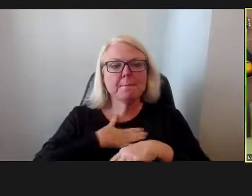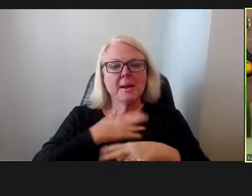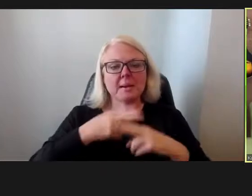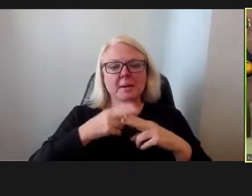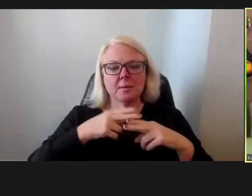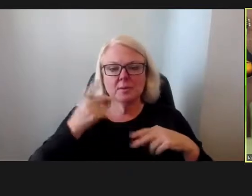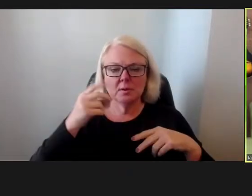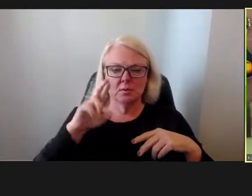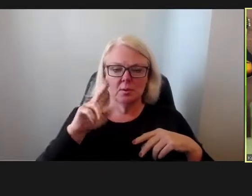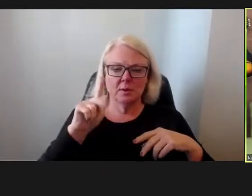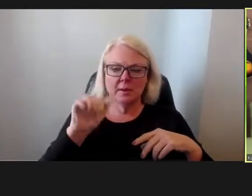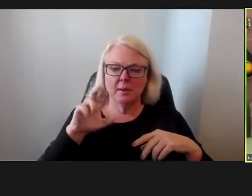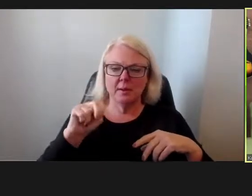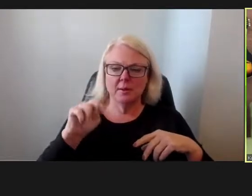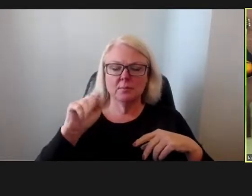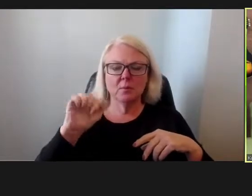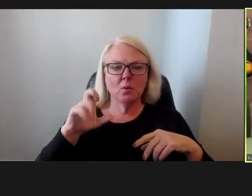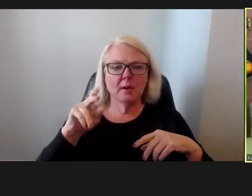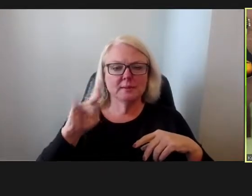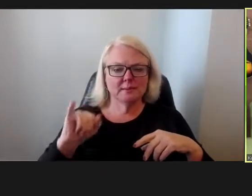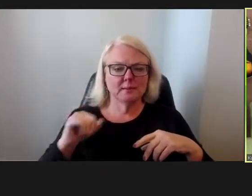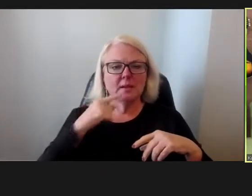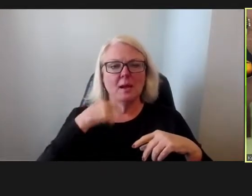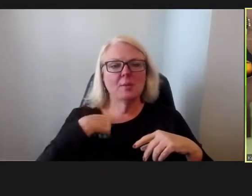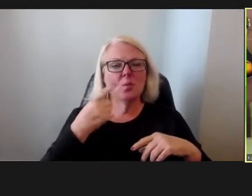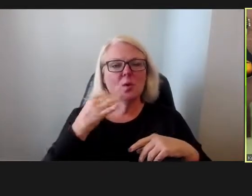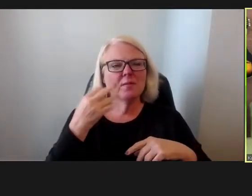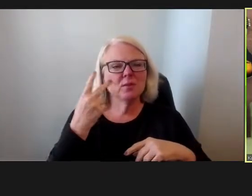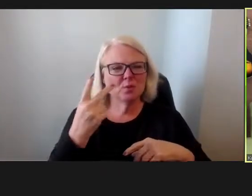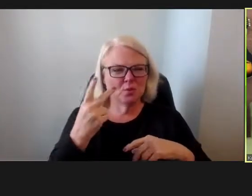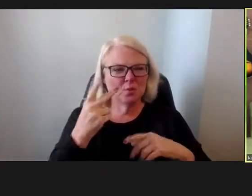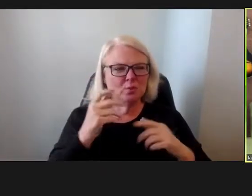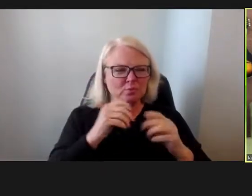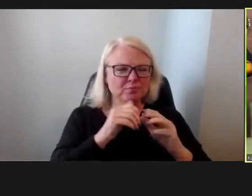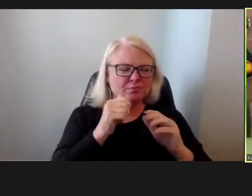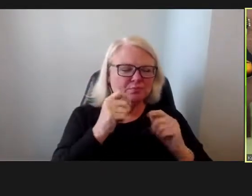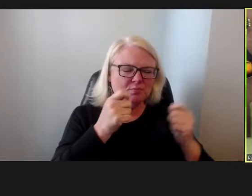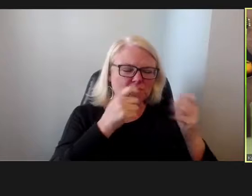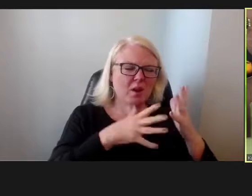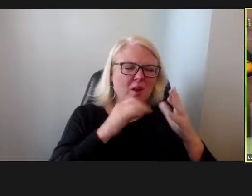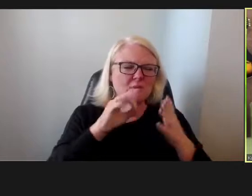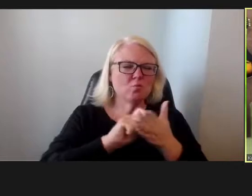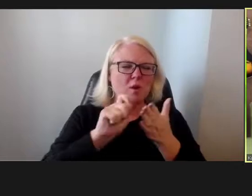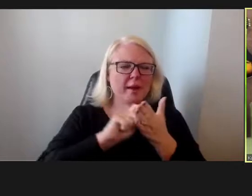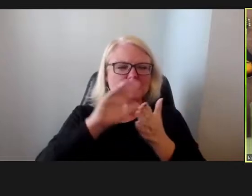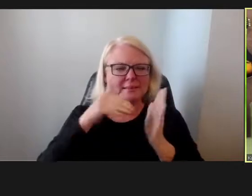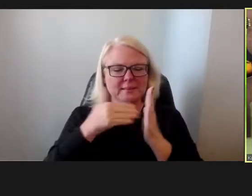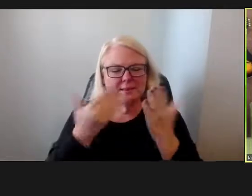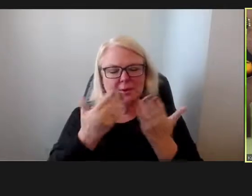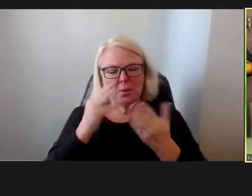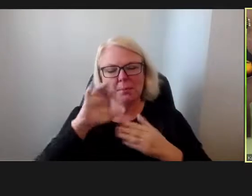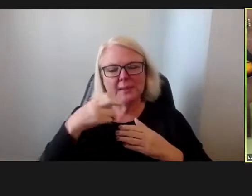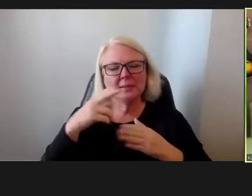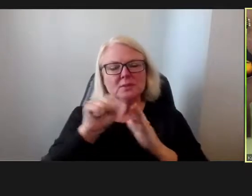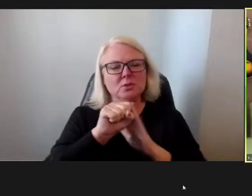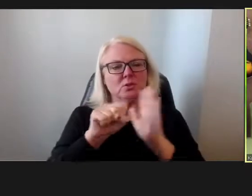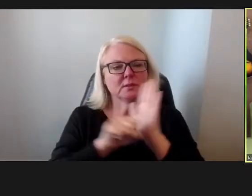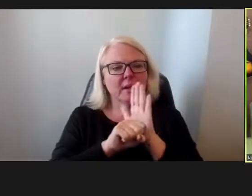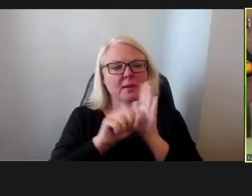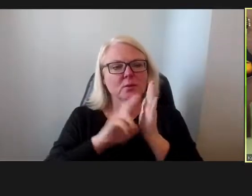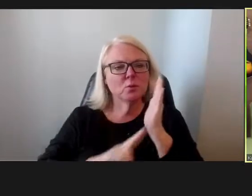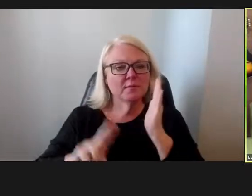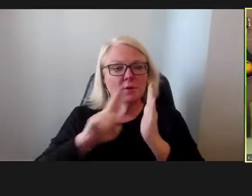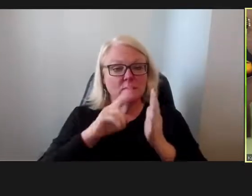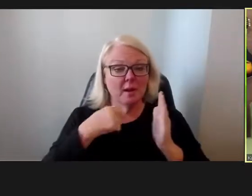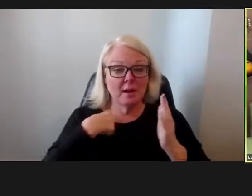is Dr. Karen Morosky-Rigney, and I am one of the two associate directors of the Writing Center at Michigan State University. I just wanted to